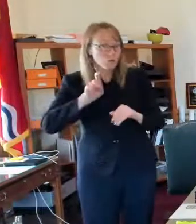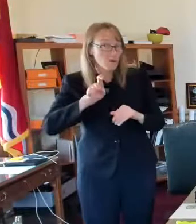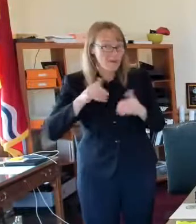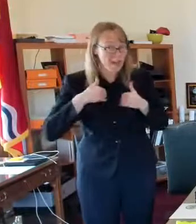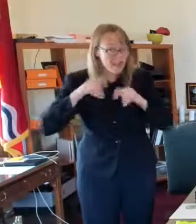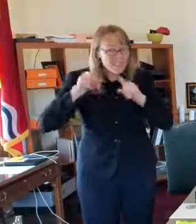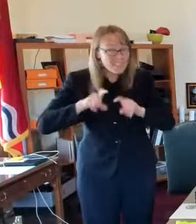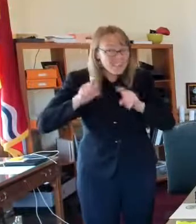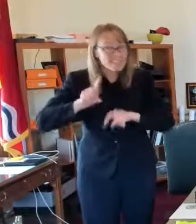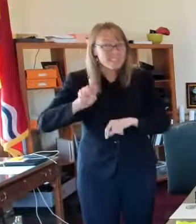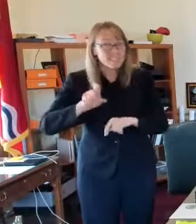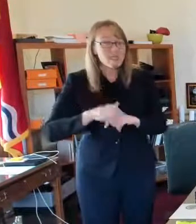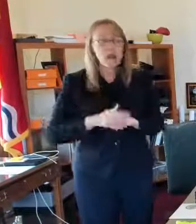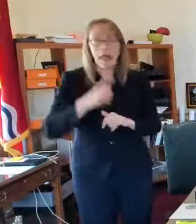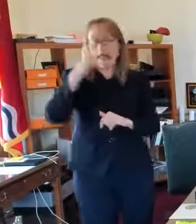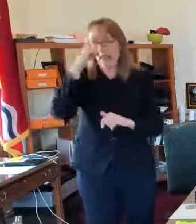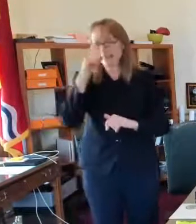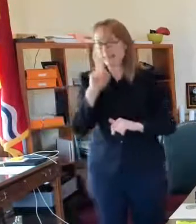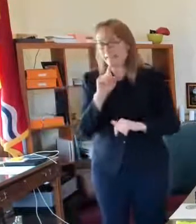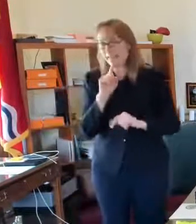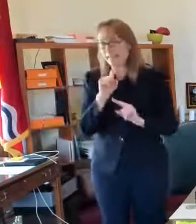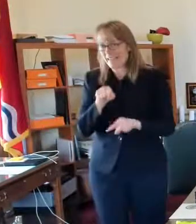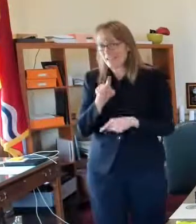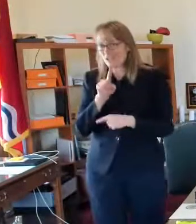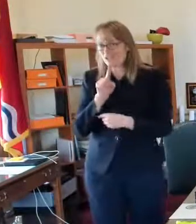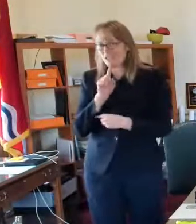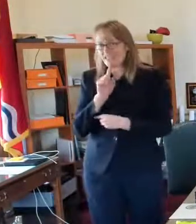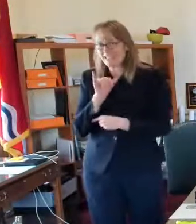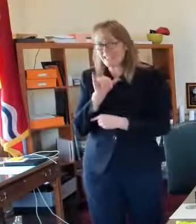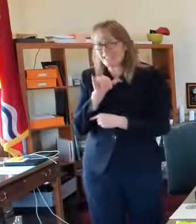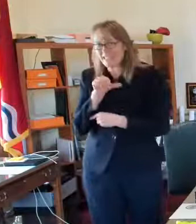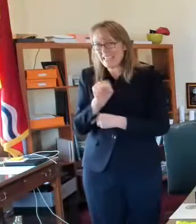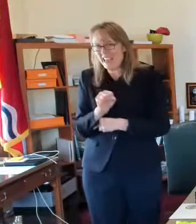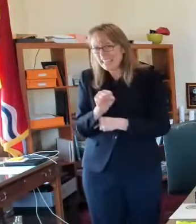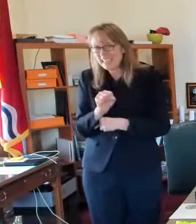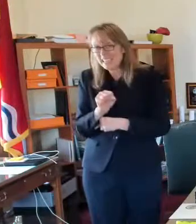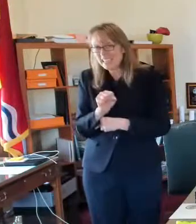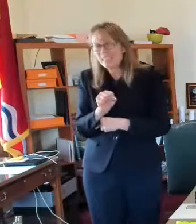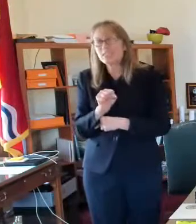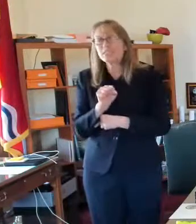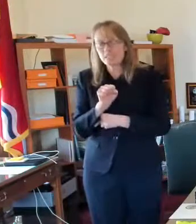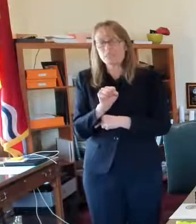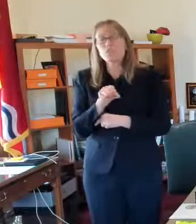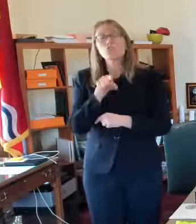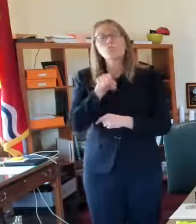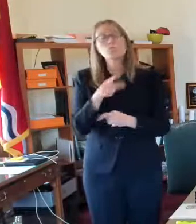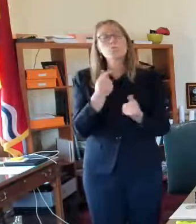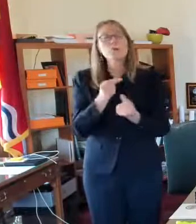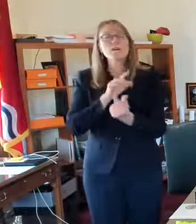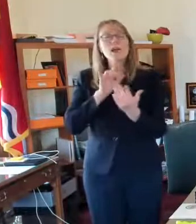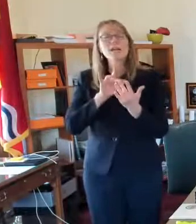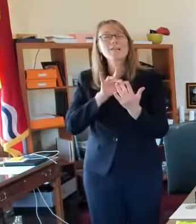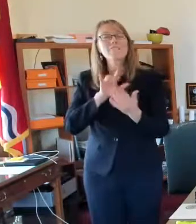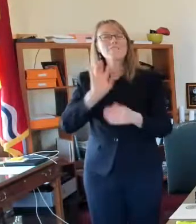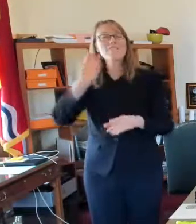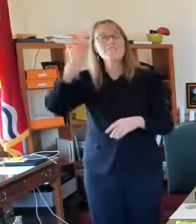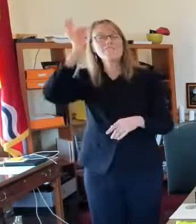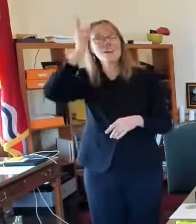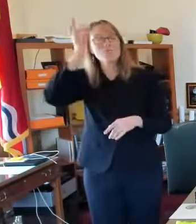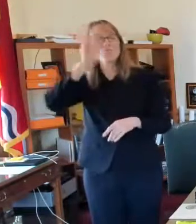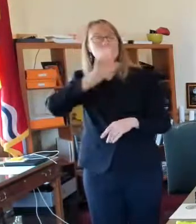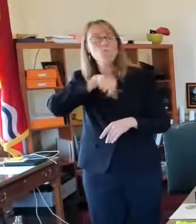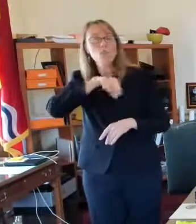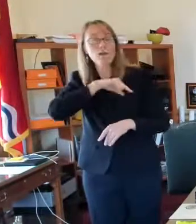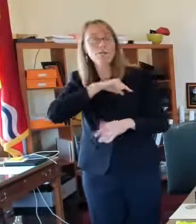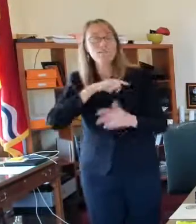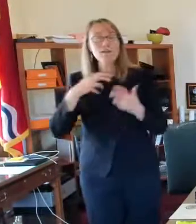I think that answer is yes, but I haven't actually had that. But contact a federally qualified health center. Go on our website. You'll